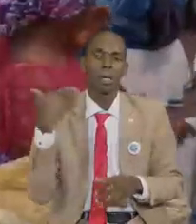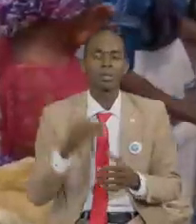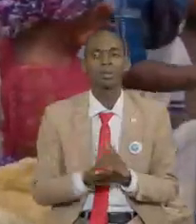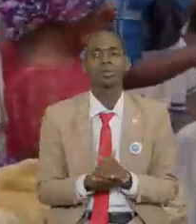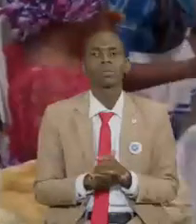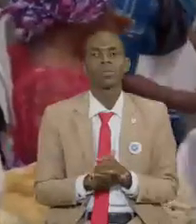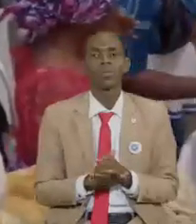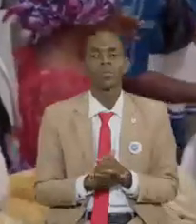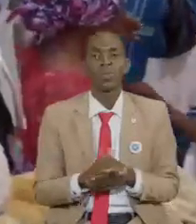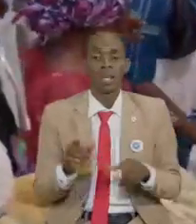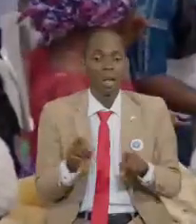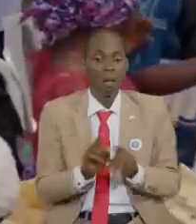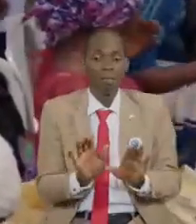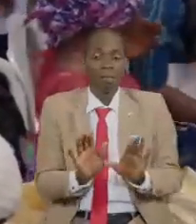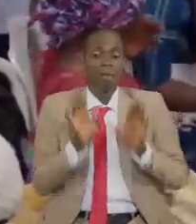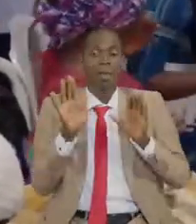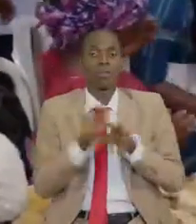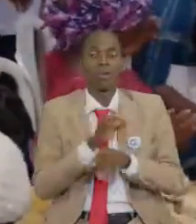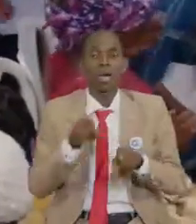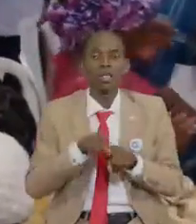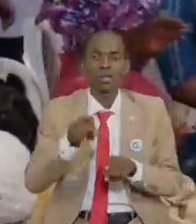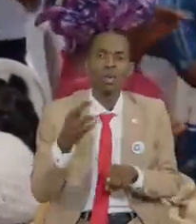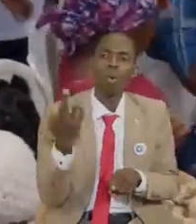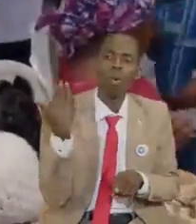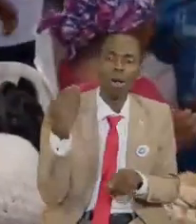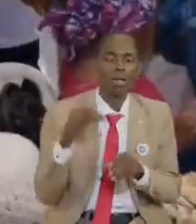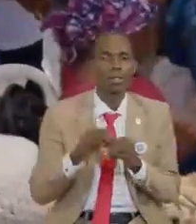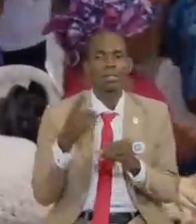as fearful as you were in the past,